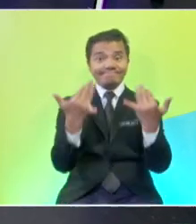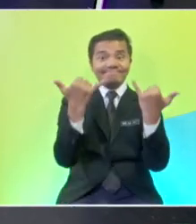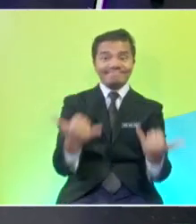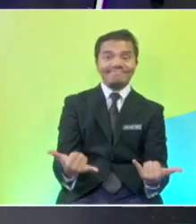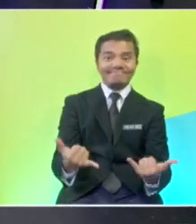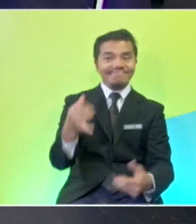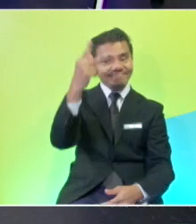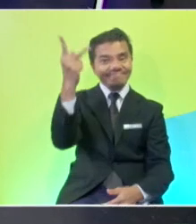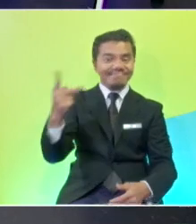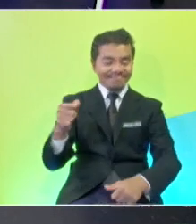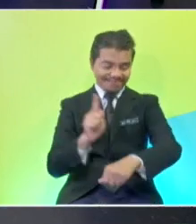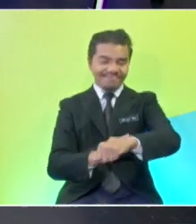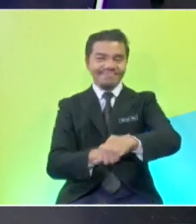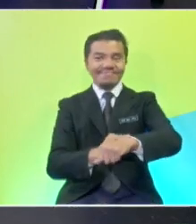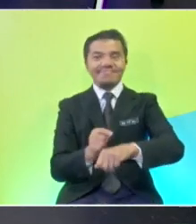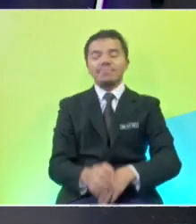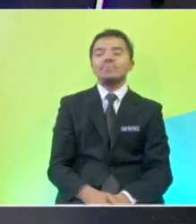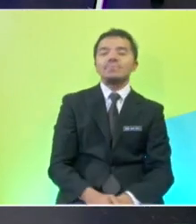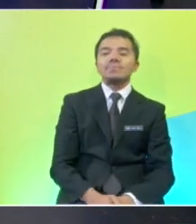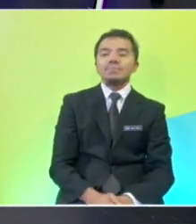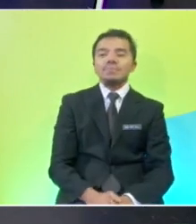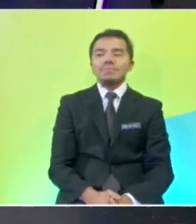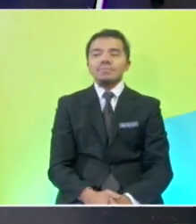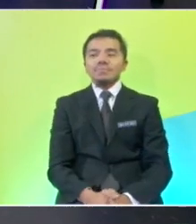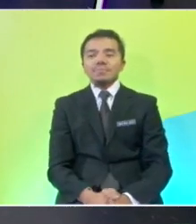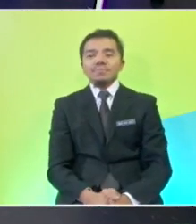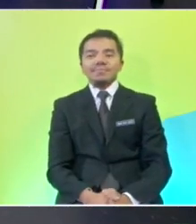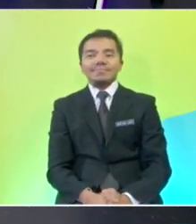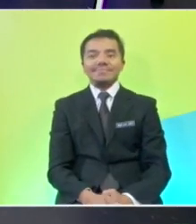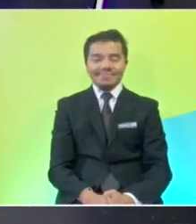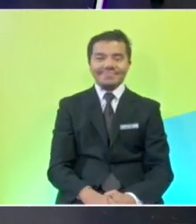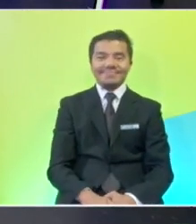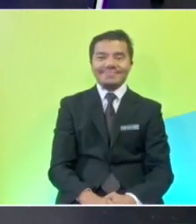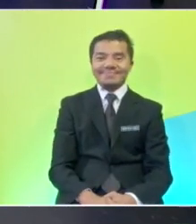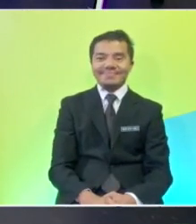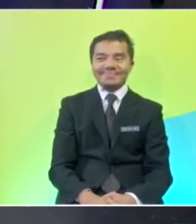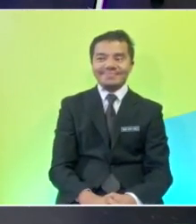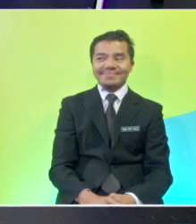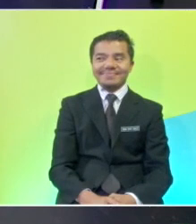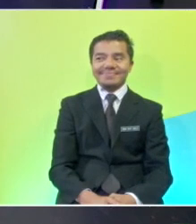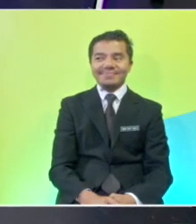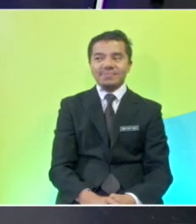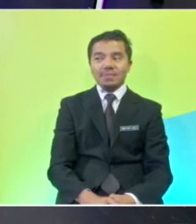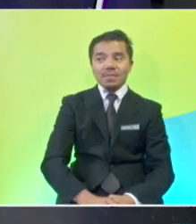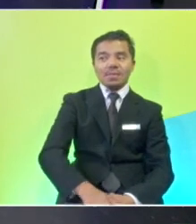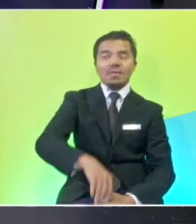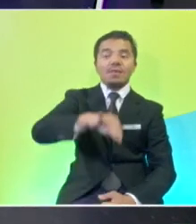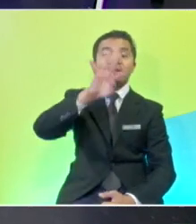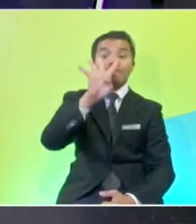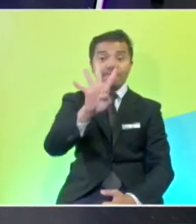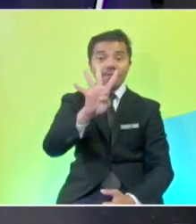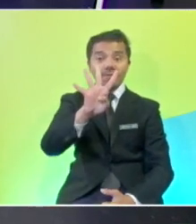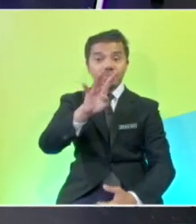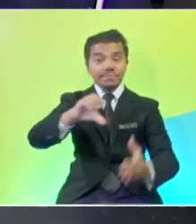time. Quiz time. Yeah. Alright, so Okay. Putri and Haziq will get their chances to get their smiley So faces. my question is, give your 4 example